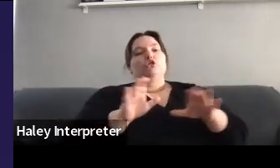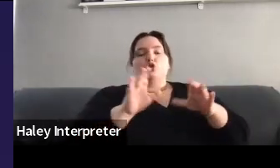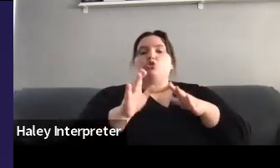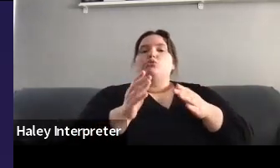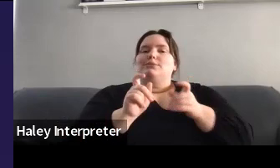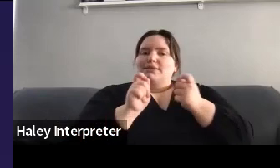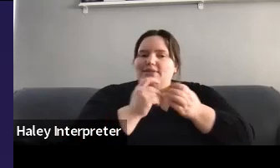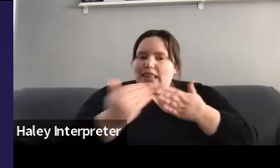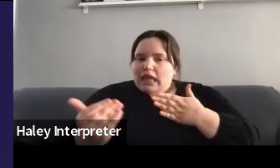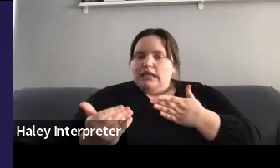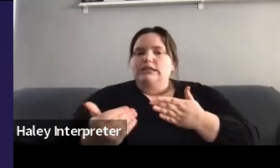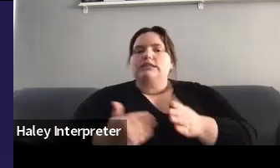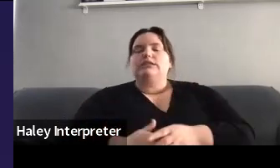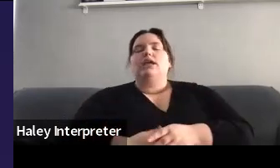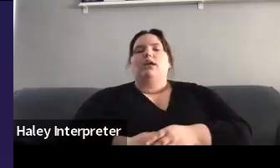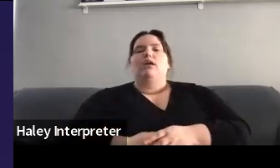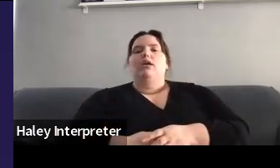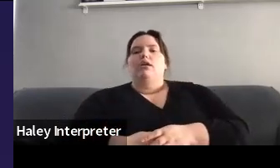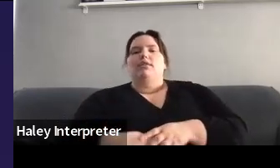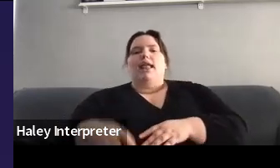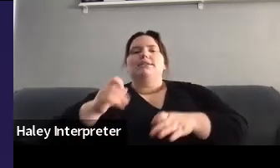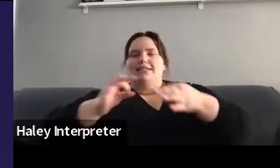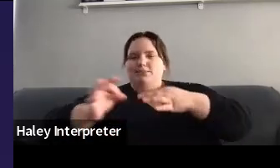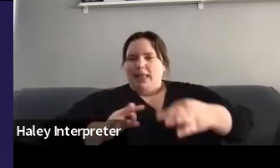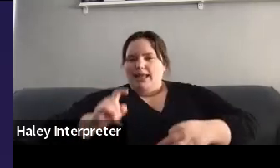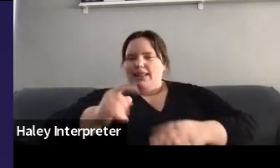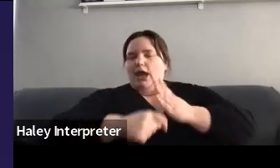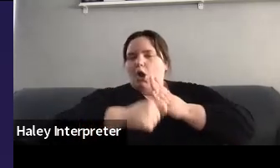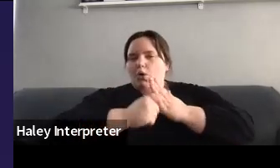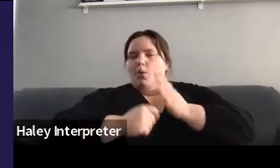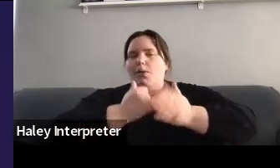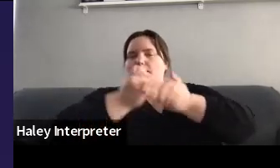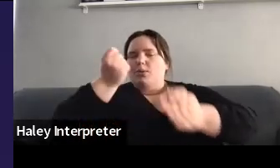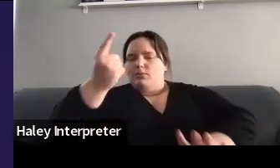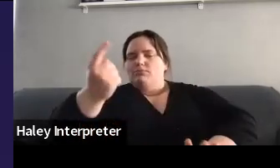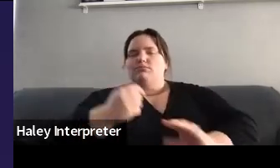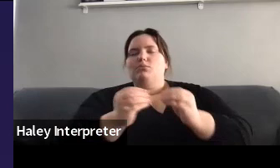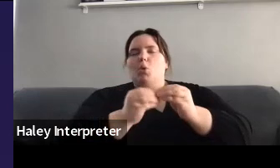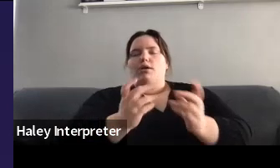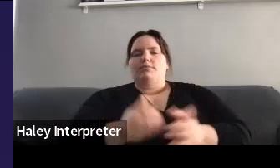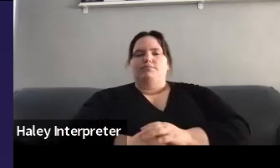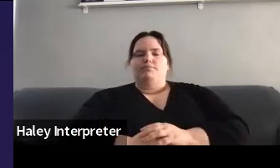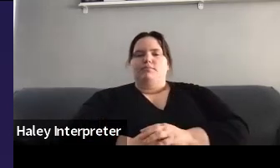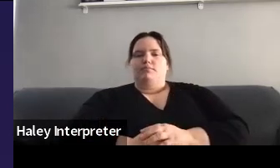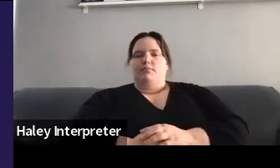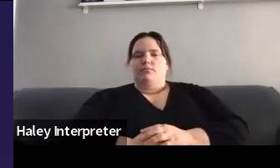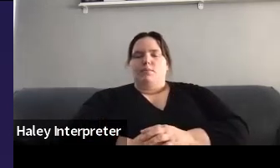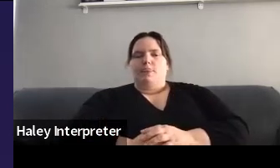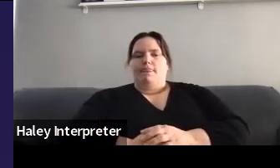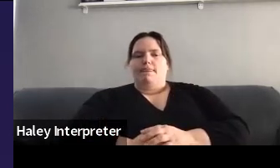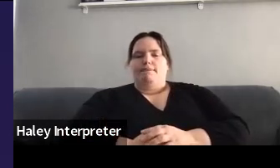task that's laid out in this article that will help you understand. And then I also wanted to